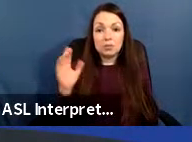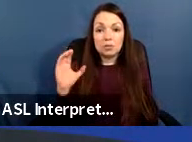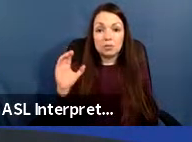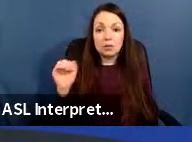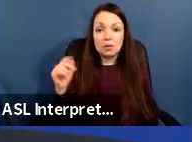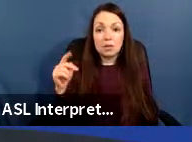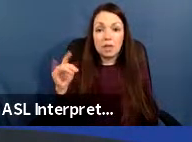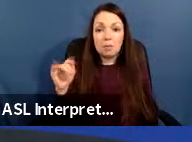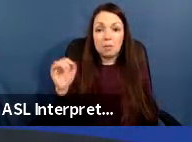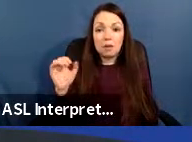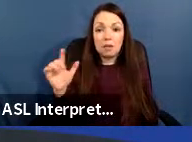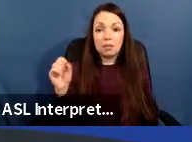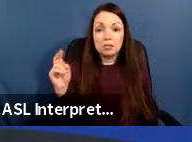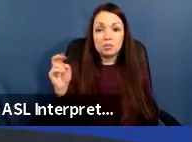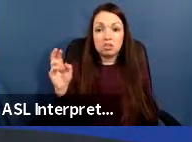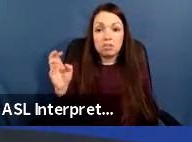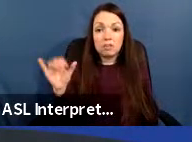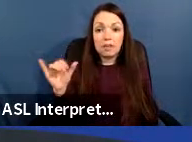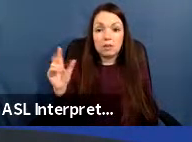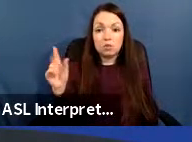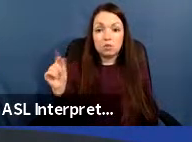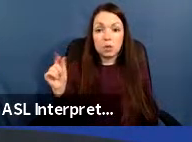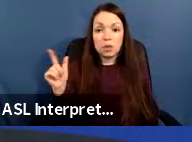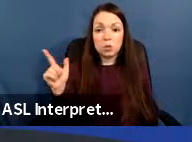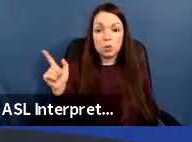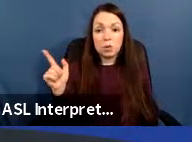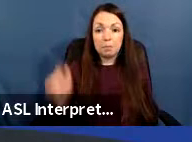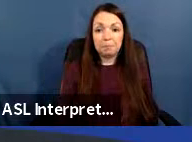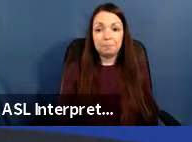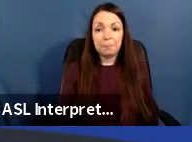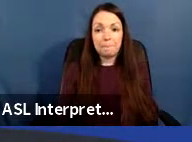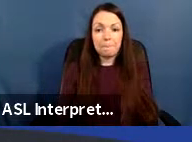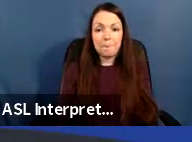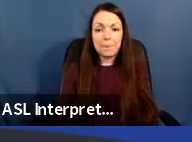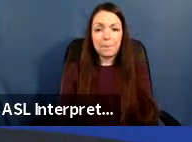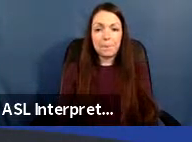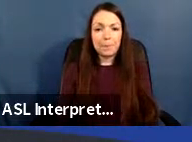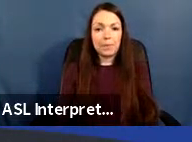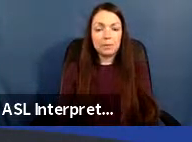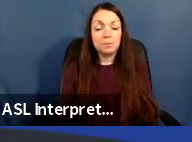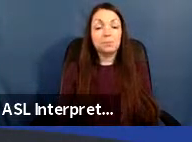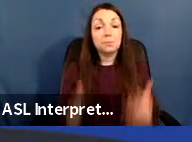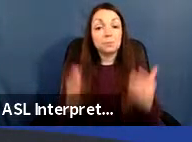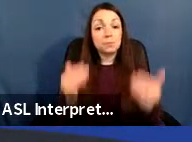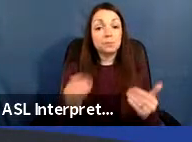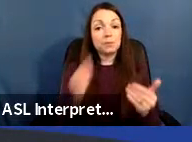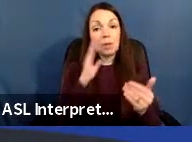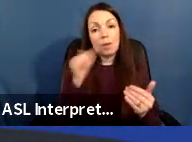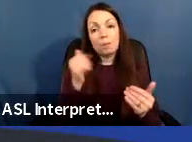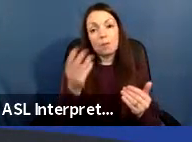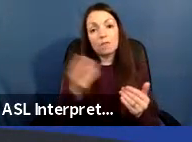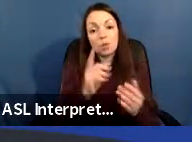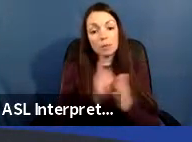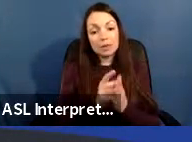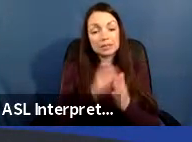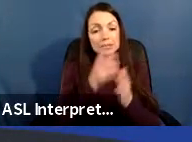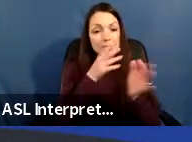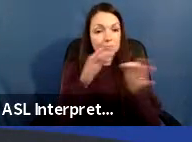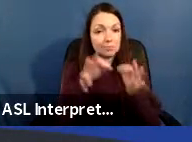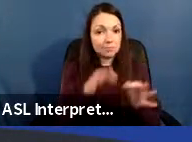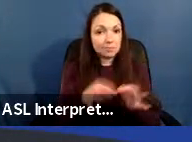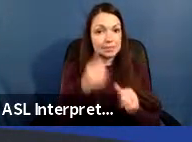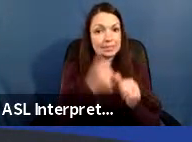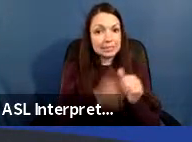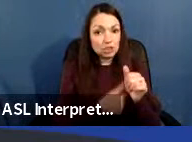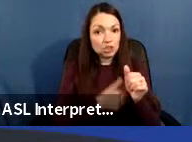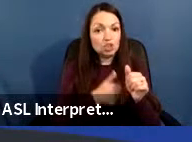cps.edu/capital survey 2021. In this section of the presentation, we'll take a few minutes to walk you through